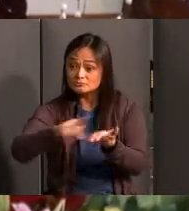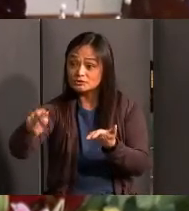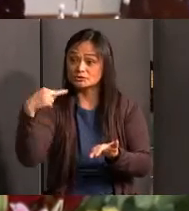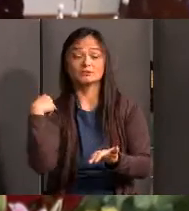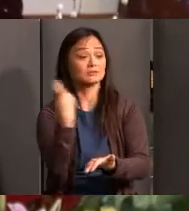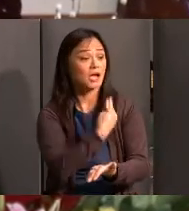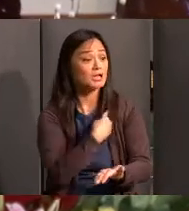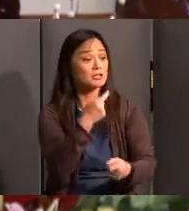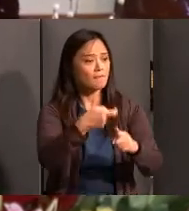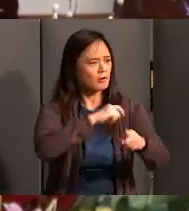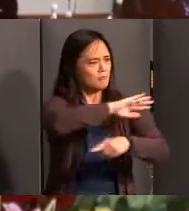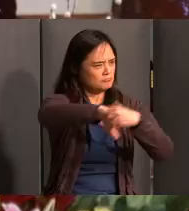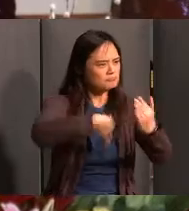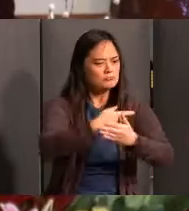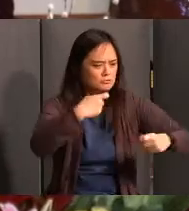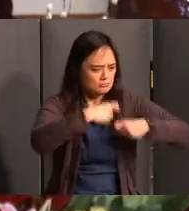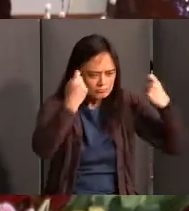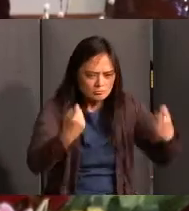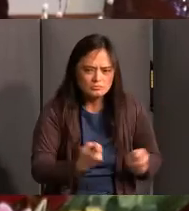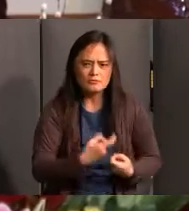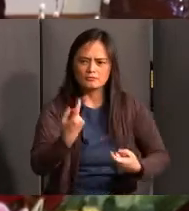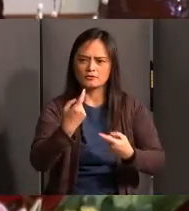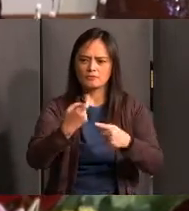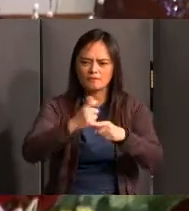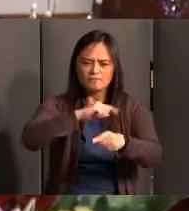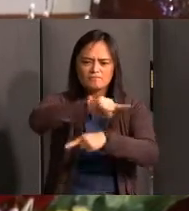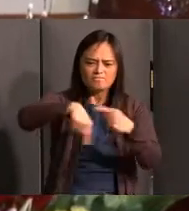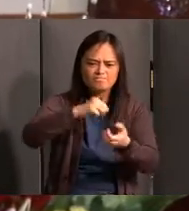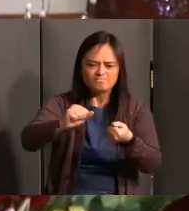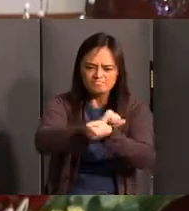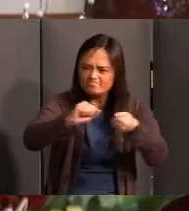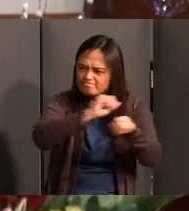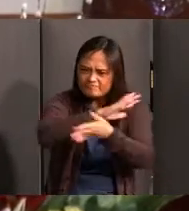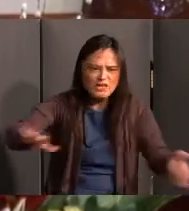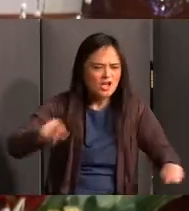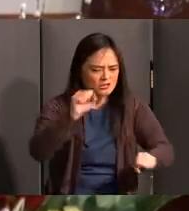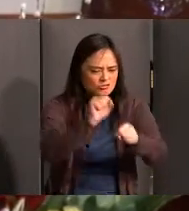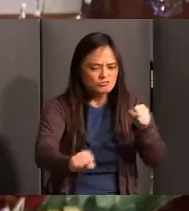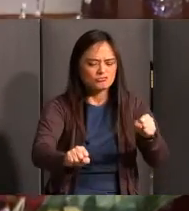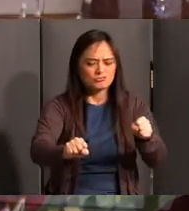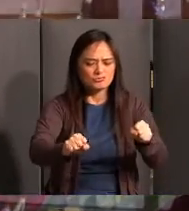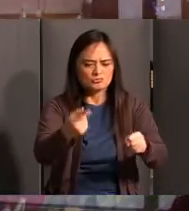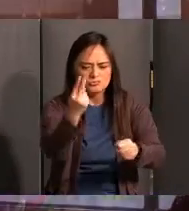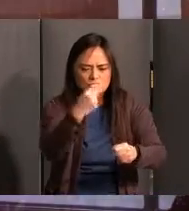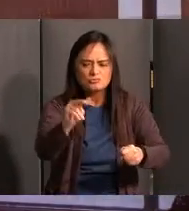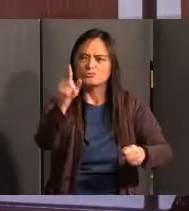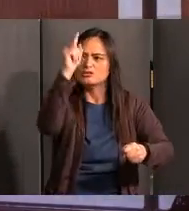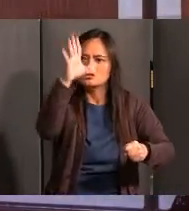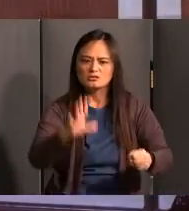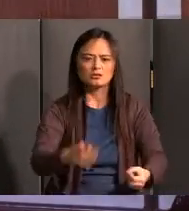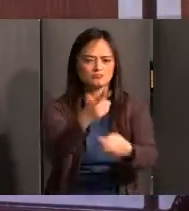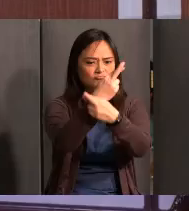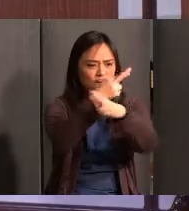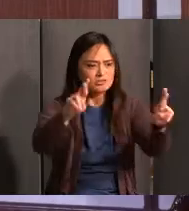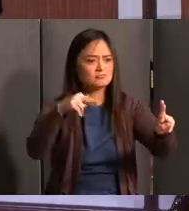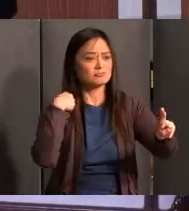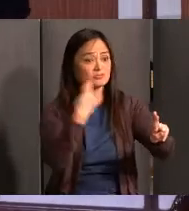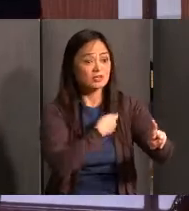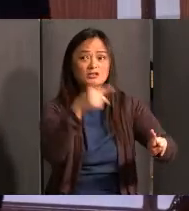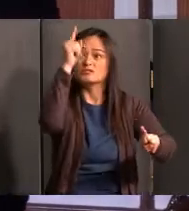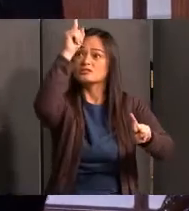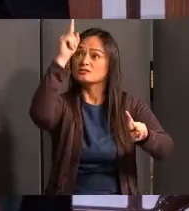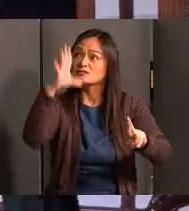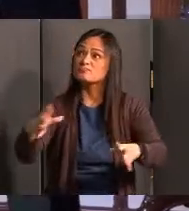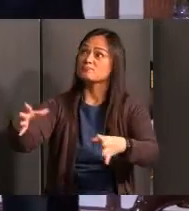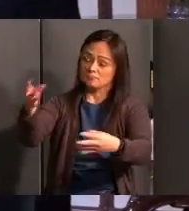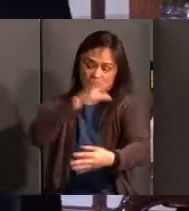all iniquity, sa lahat ng kasiraan. Kaya nung tayo'y niredeem, when the Lord Jesus Christ gave Himself